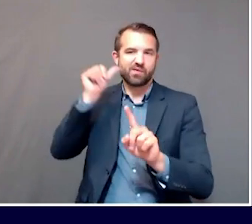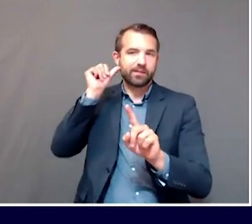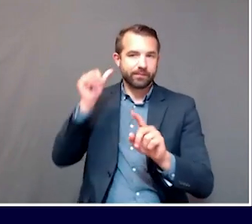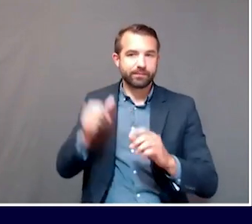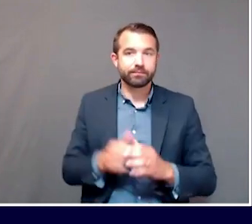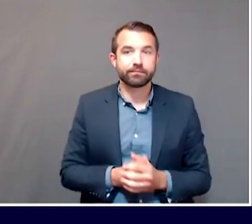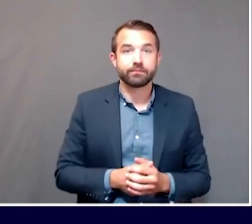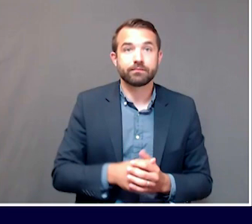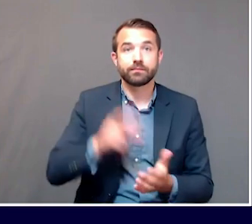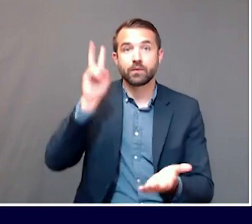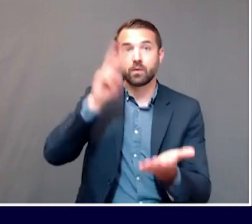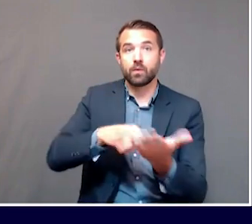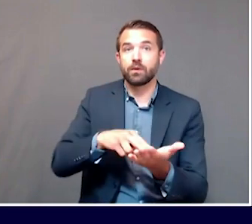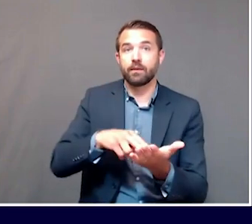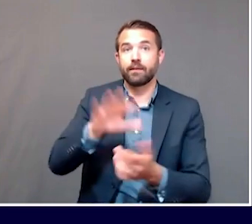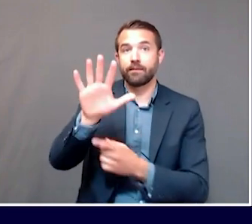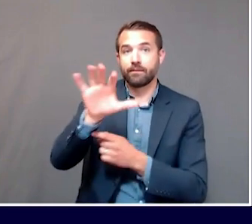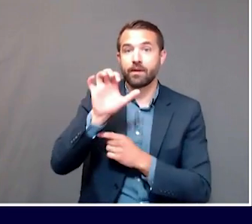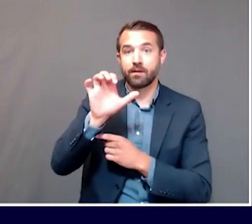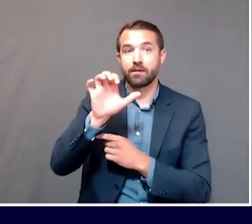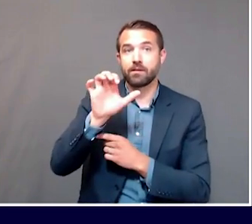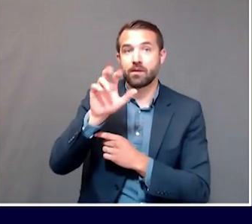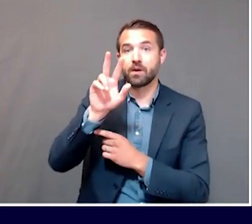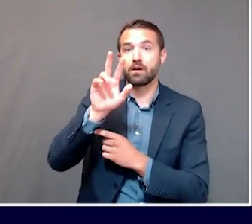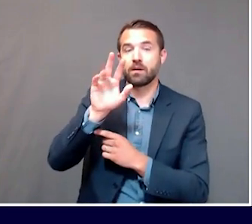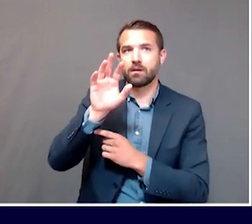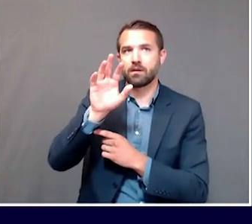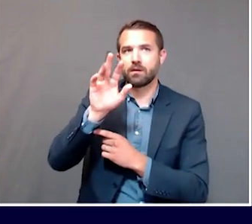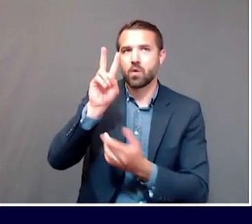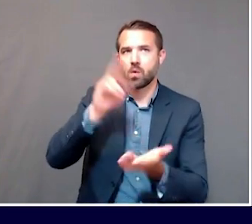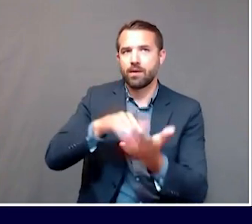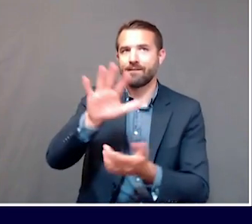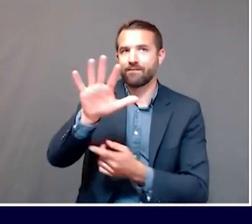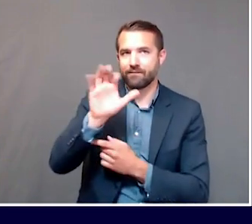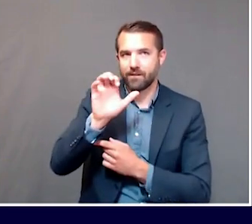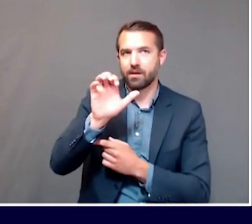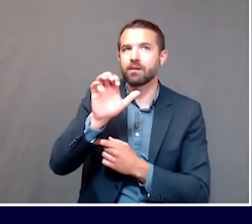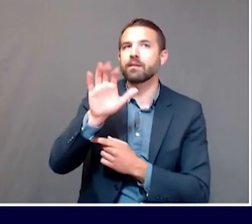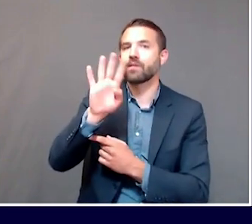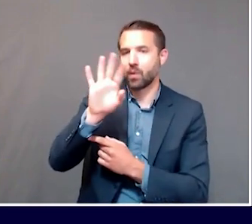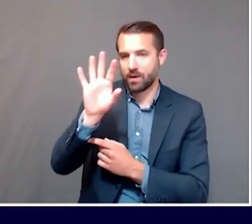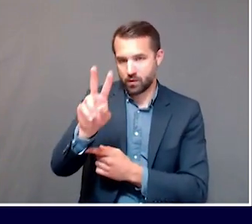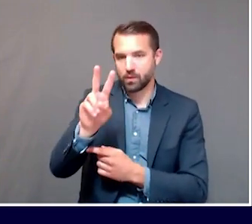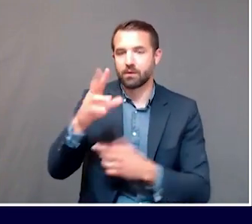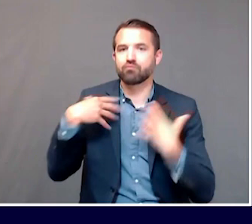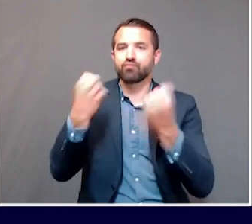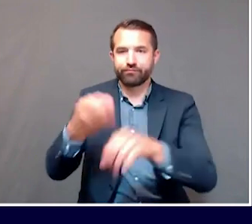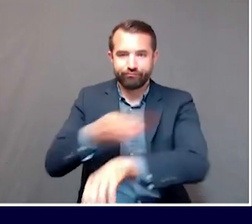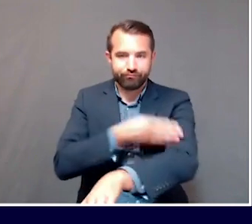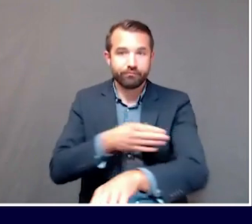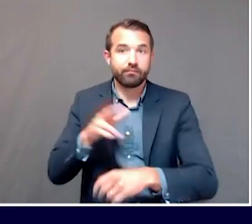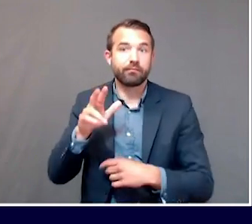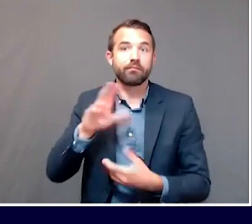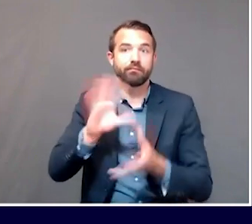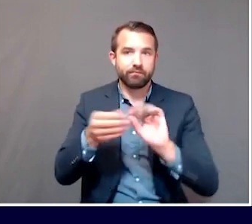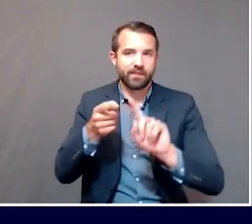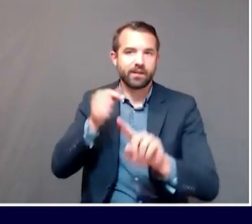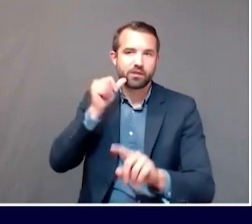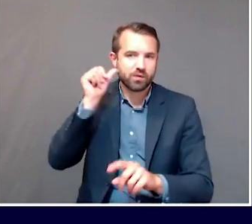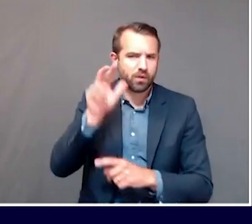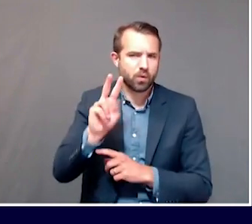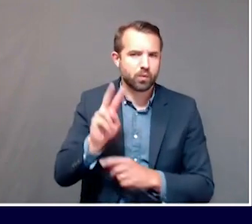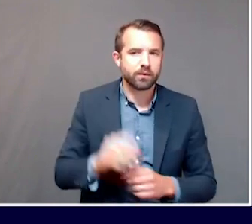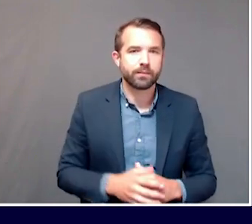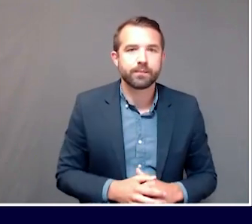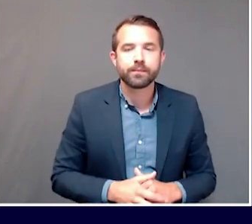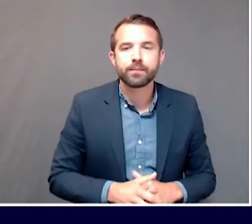2,542 who have recovered, an increase of 32 recoveries as well since yesterday. One important note, we've